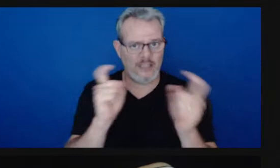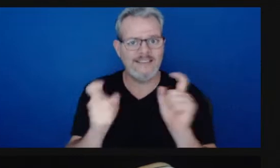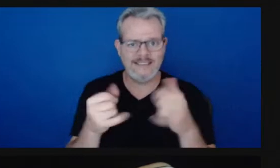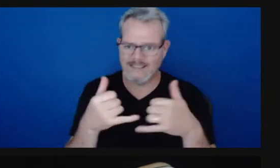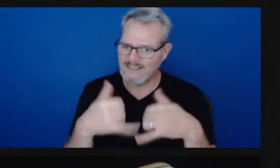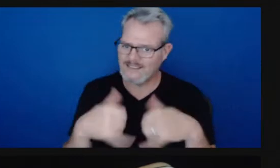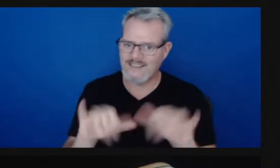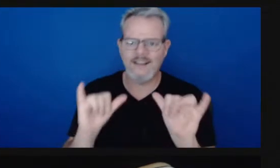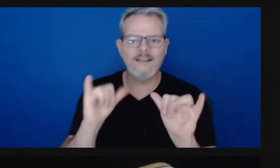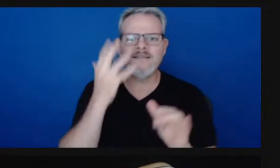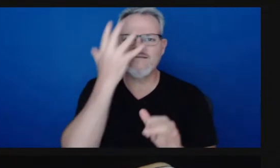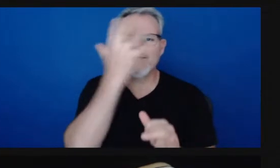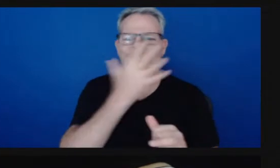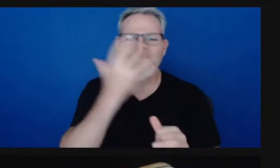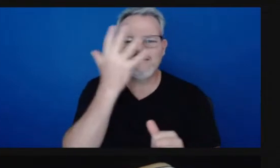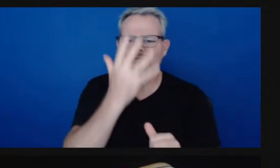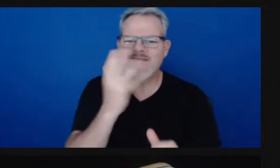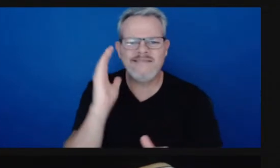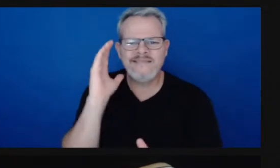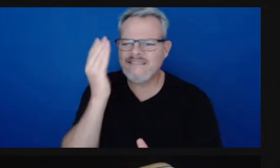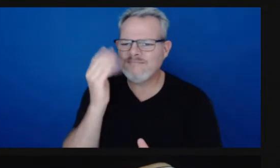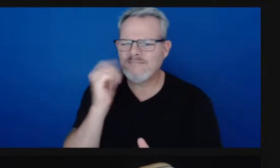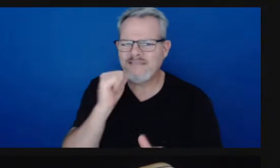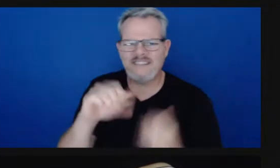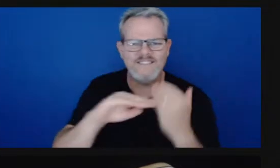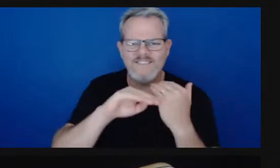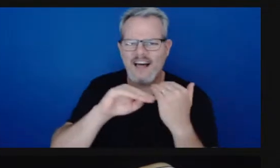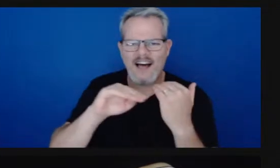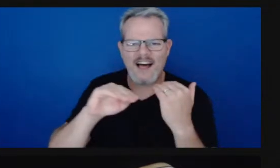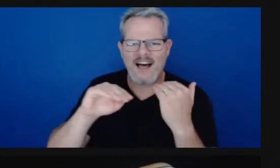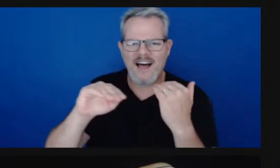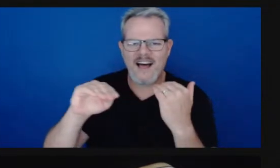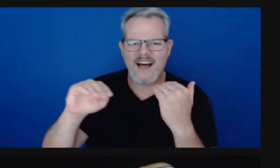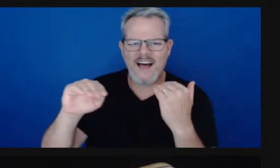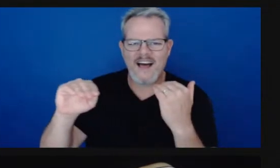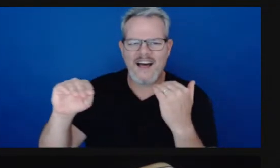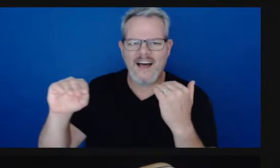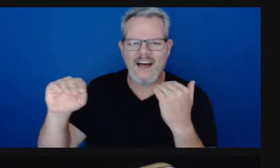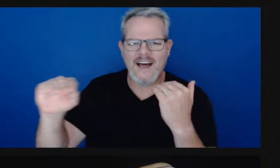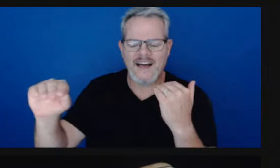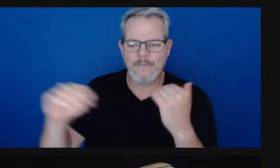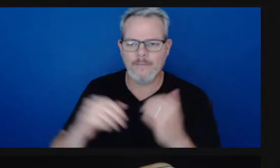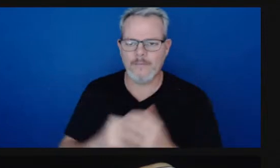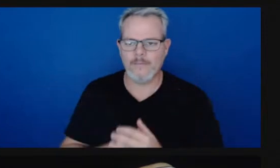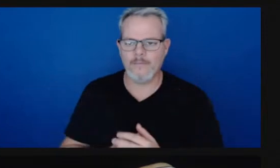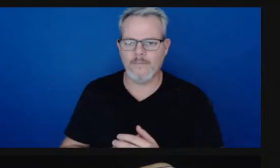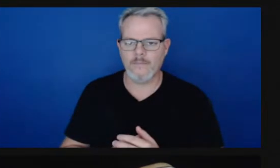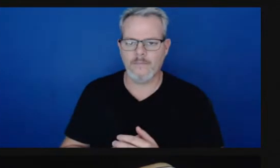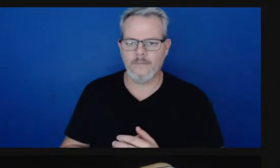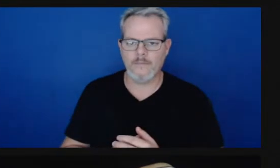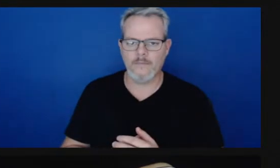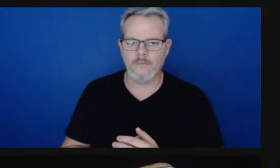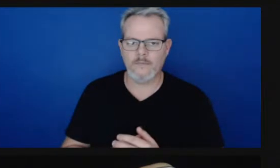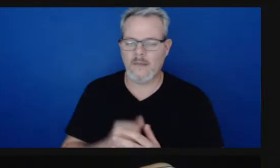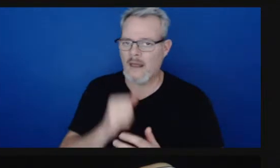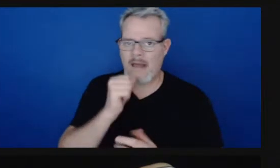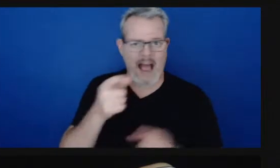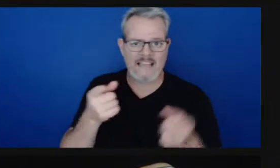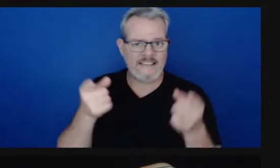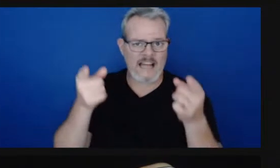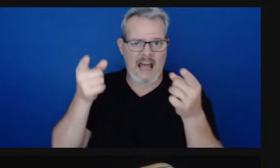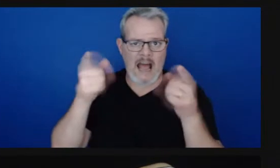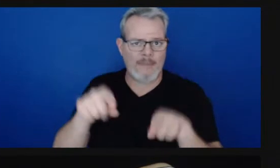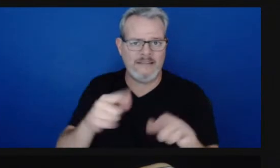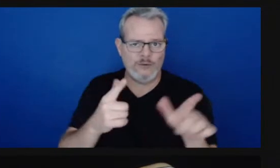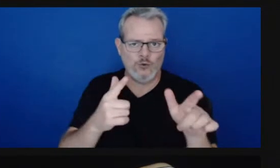look like this signal to the east, for example, has really flattened off very much. Maybe it's beginning to, but it hasn't happened as quickly as the other parts of the